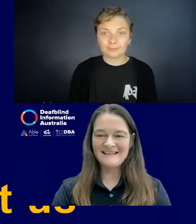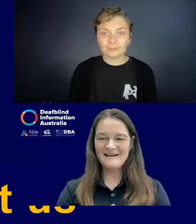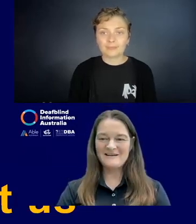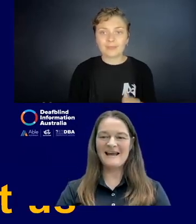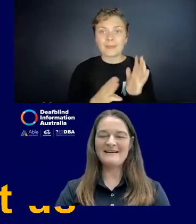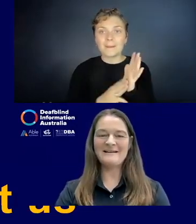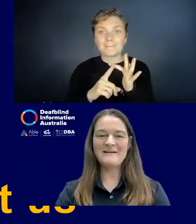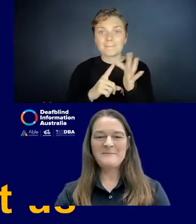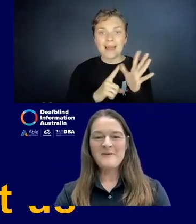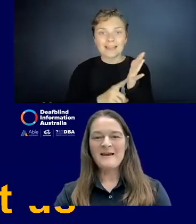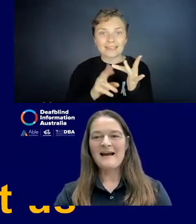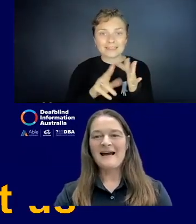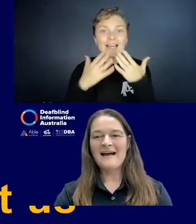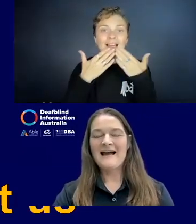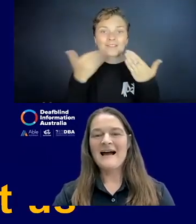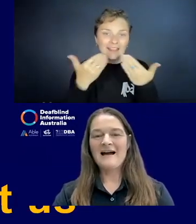Lovely. Thank you, Kat.